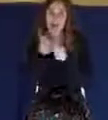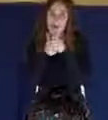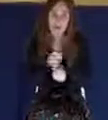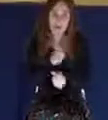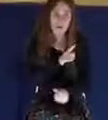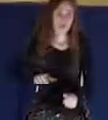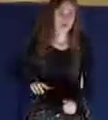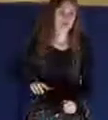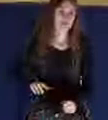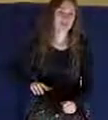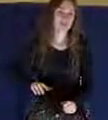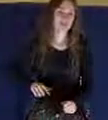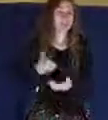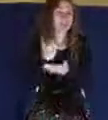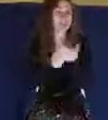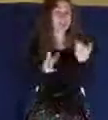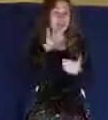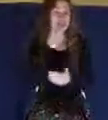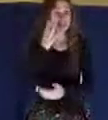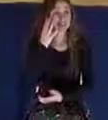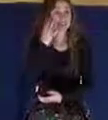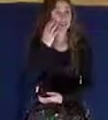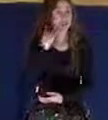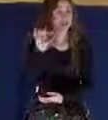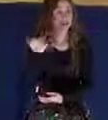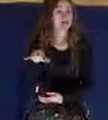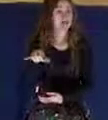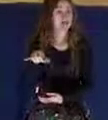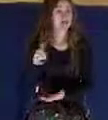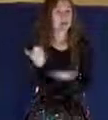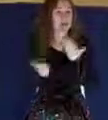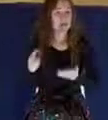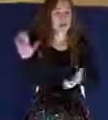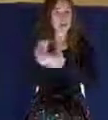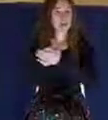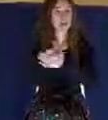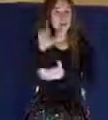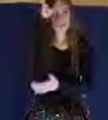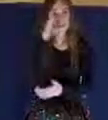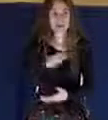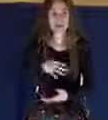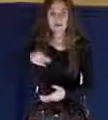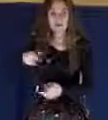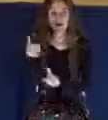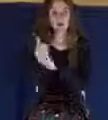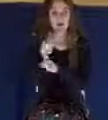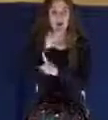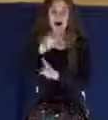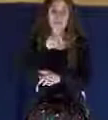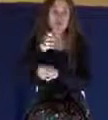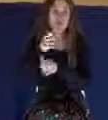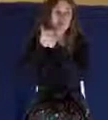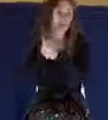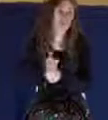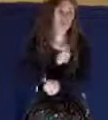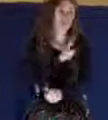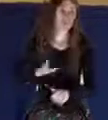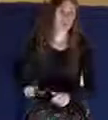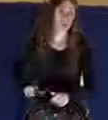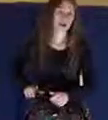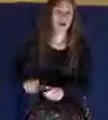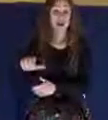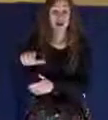some mothers that have had to bear that burden, where they're perhaps married to a man who's not really following the Lord. You see, Elimelech, he made a